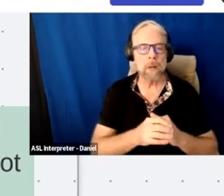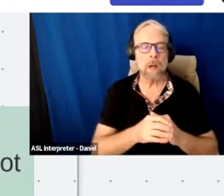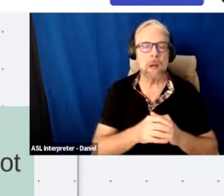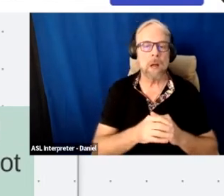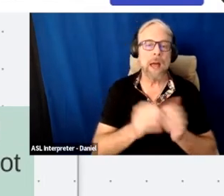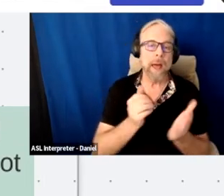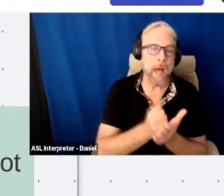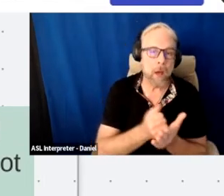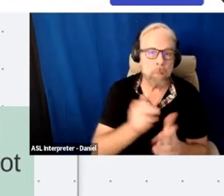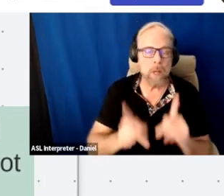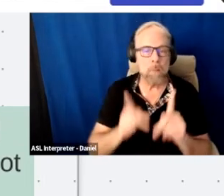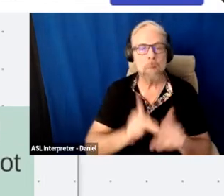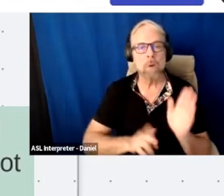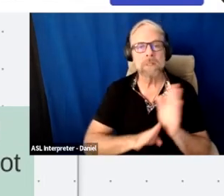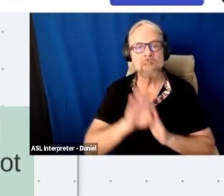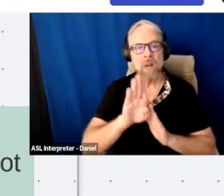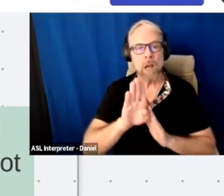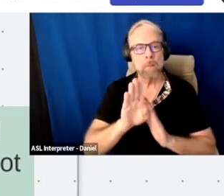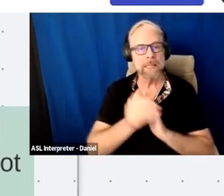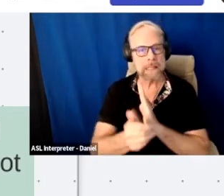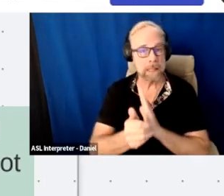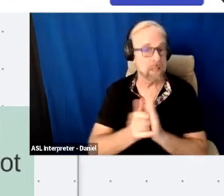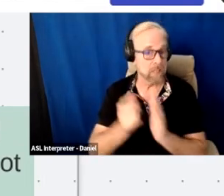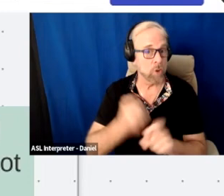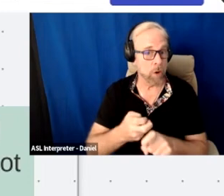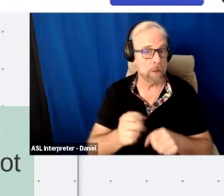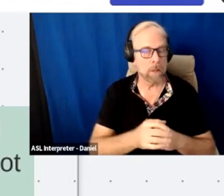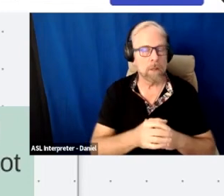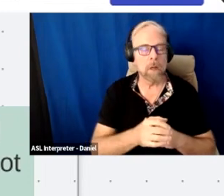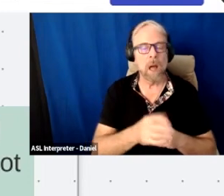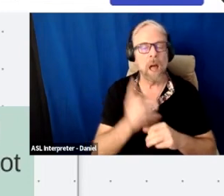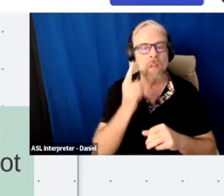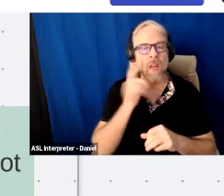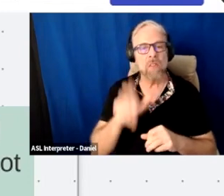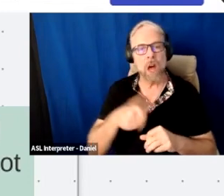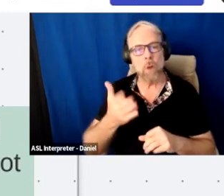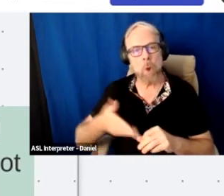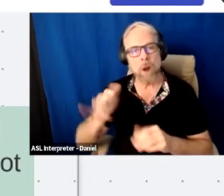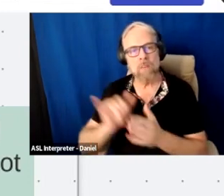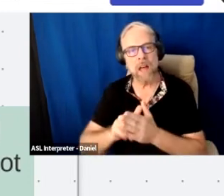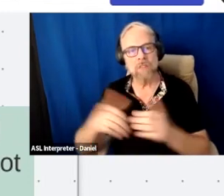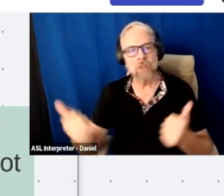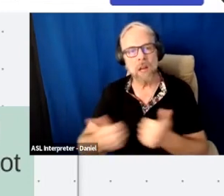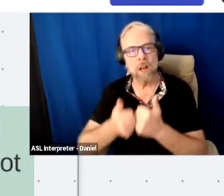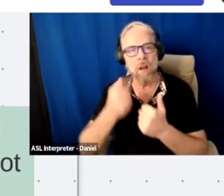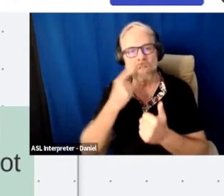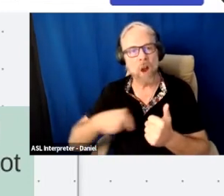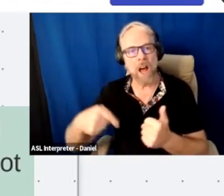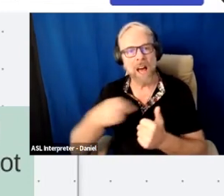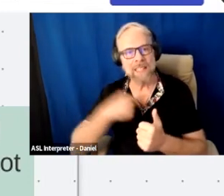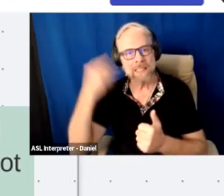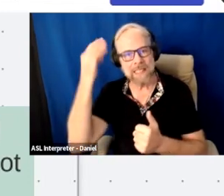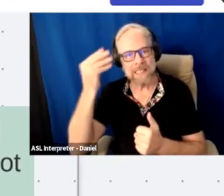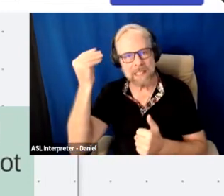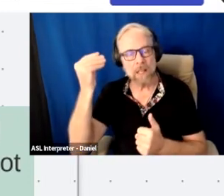helping people develop skills is really hard. And I think the other side of that challenge for us to think about is,